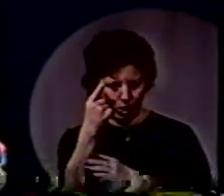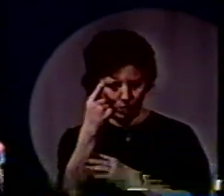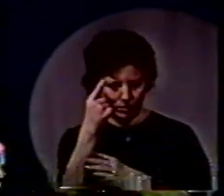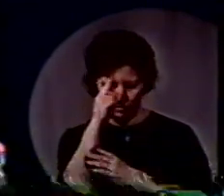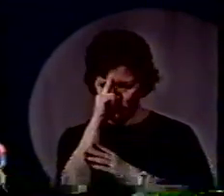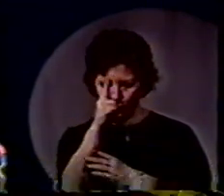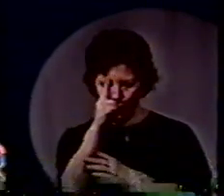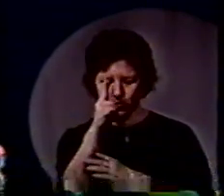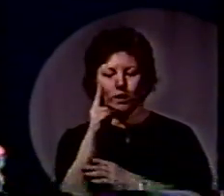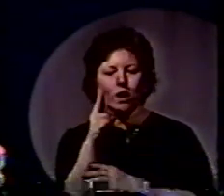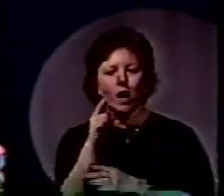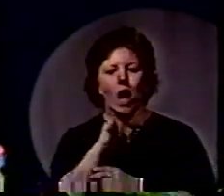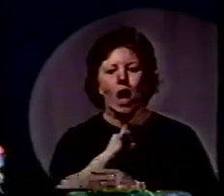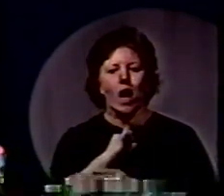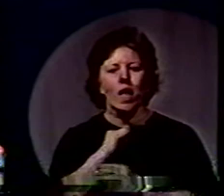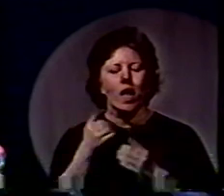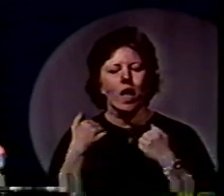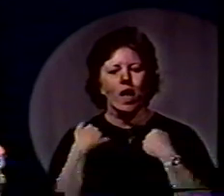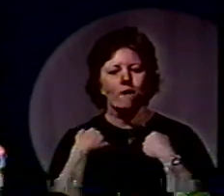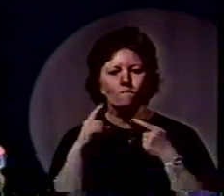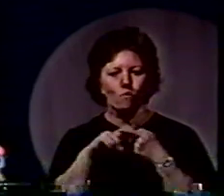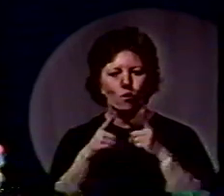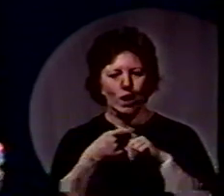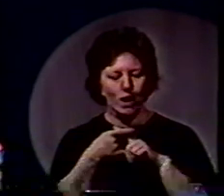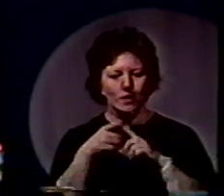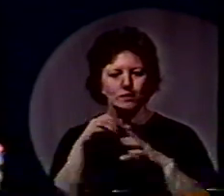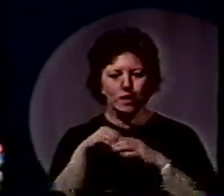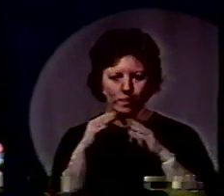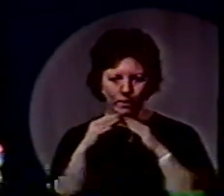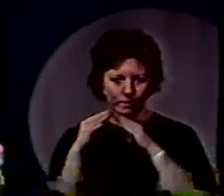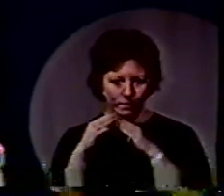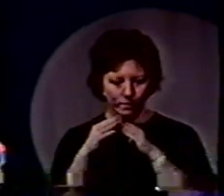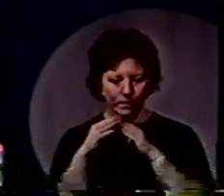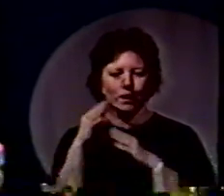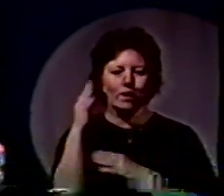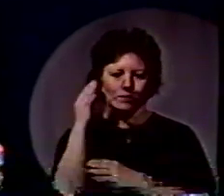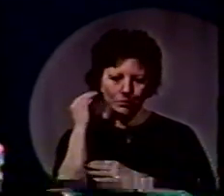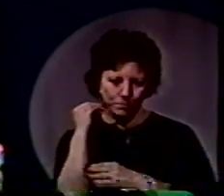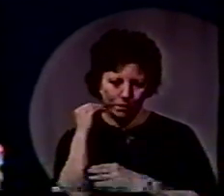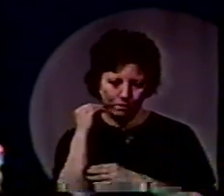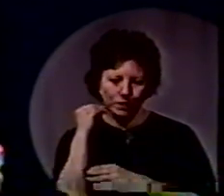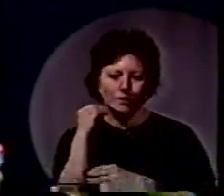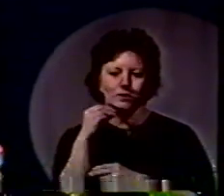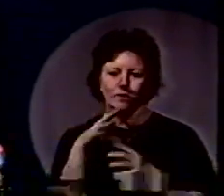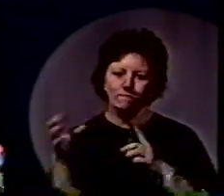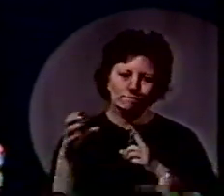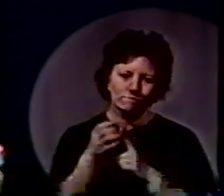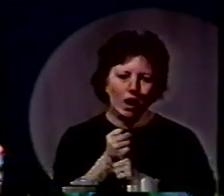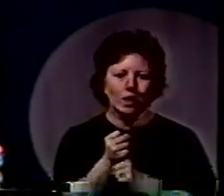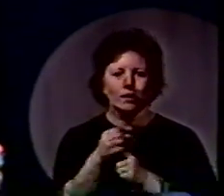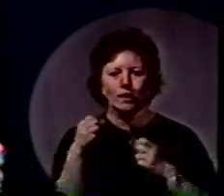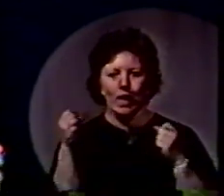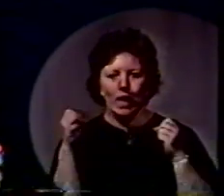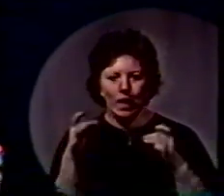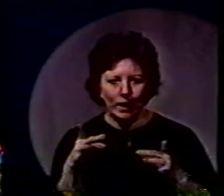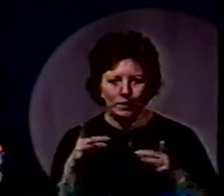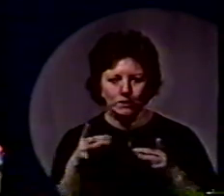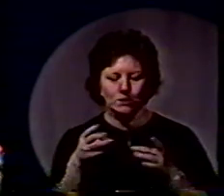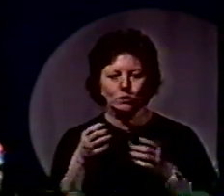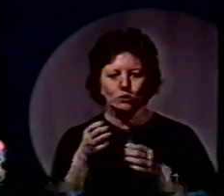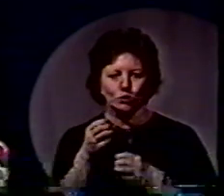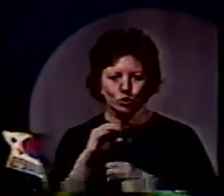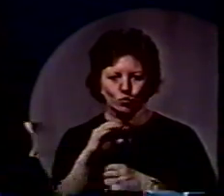have friends in the community that have experienced violent hate crimes, and some of them have really been